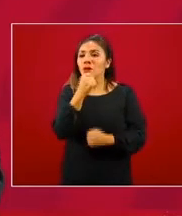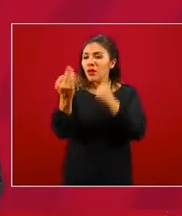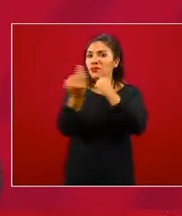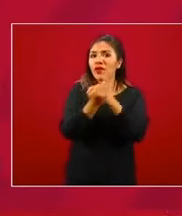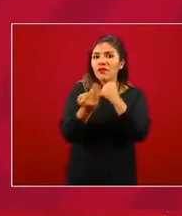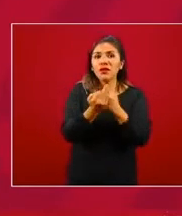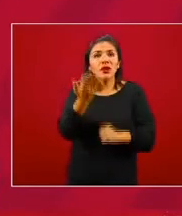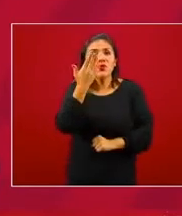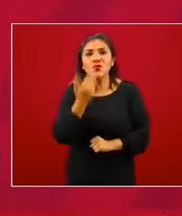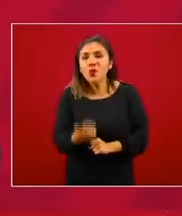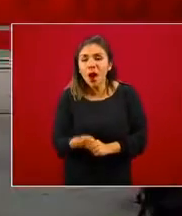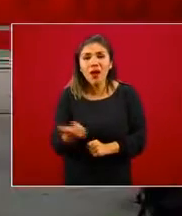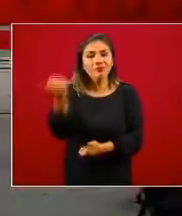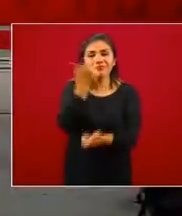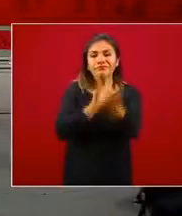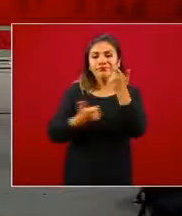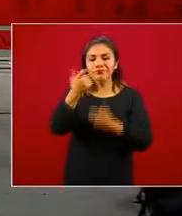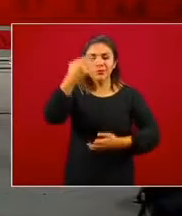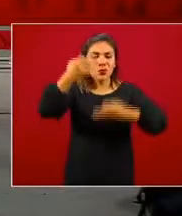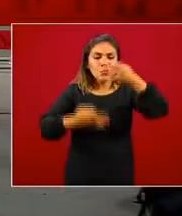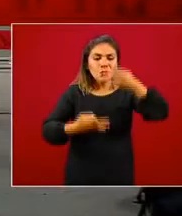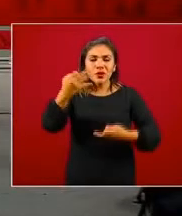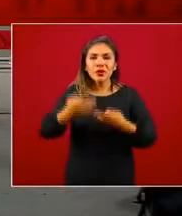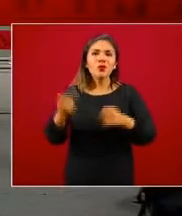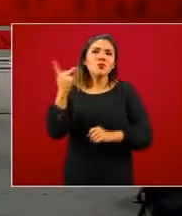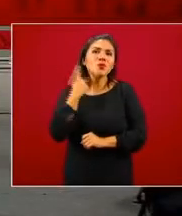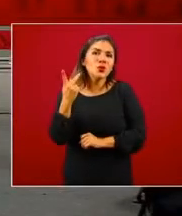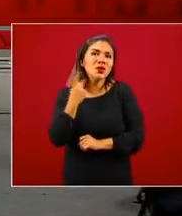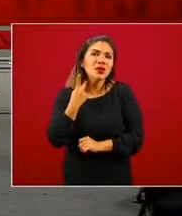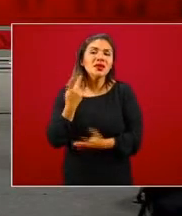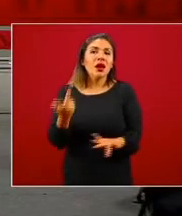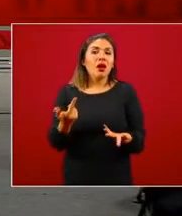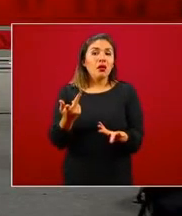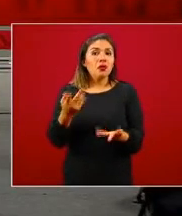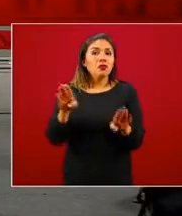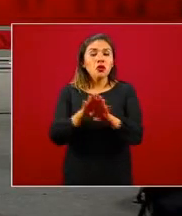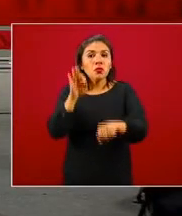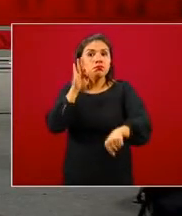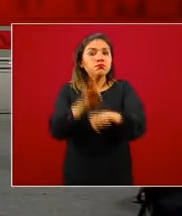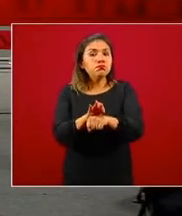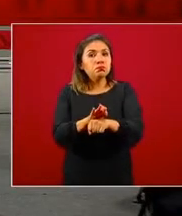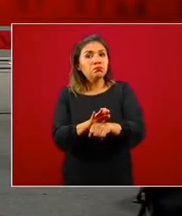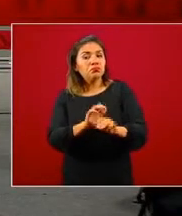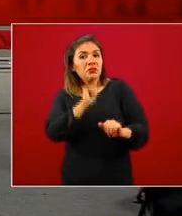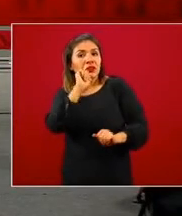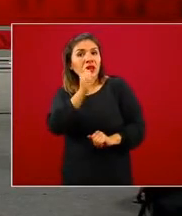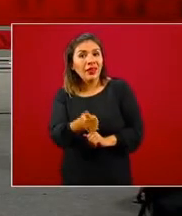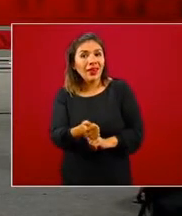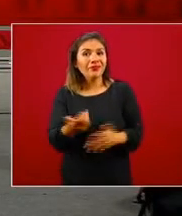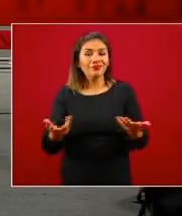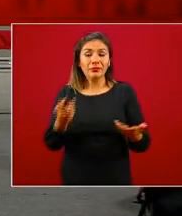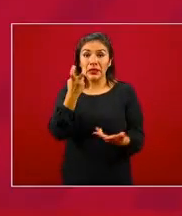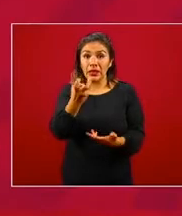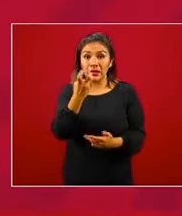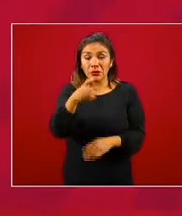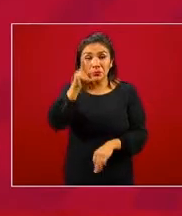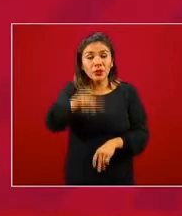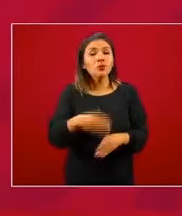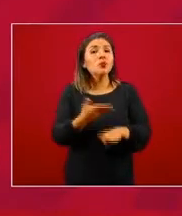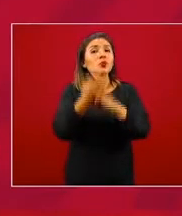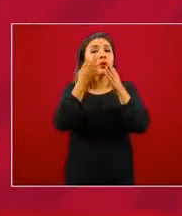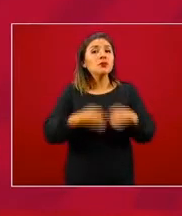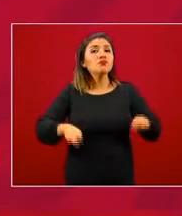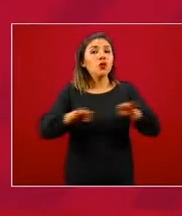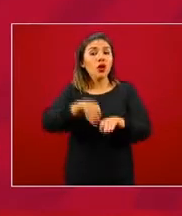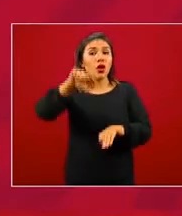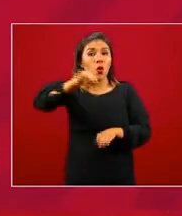are suffering socially, economically, under the law, politically, in every single way. So I think